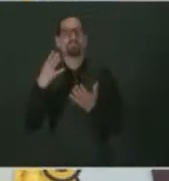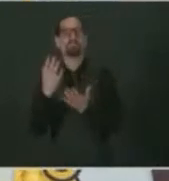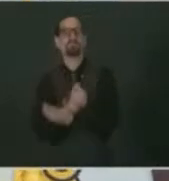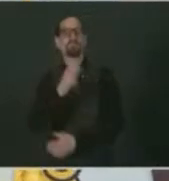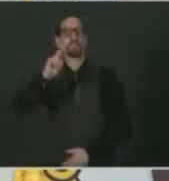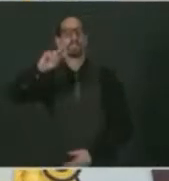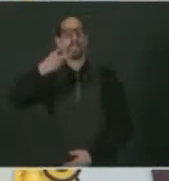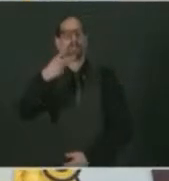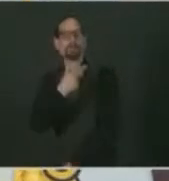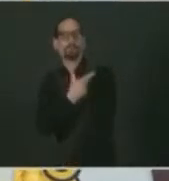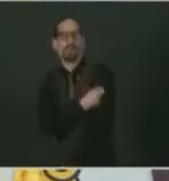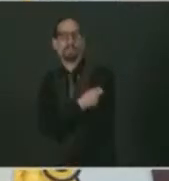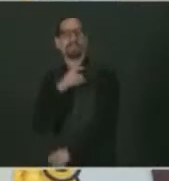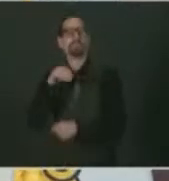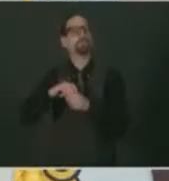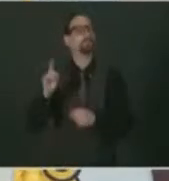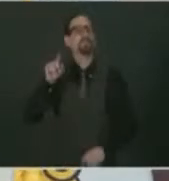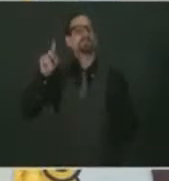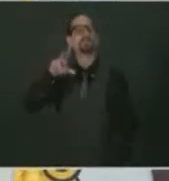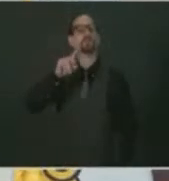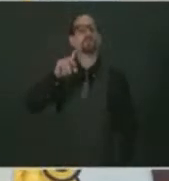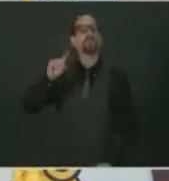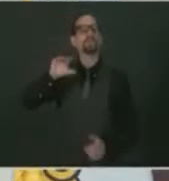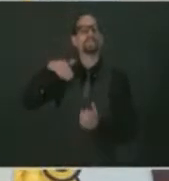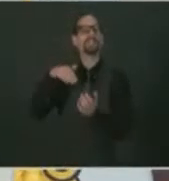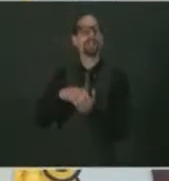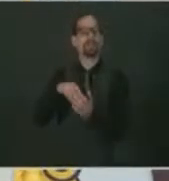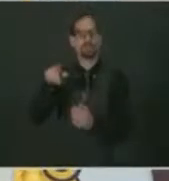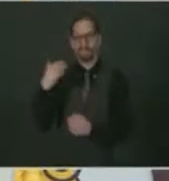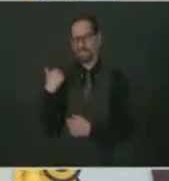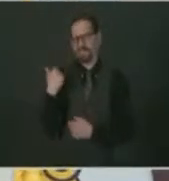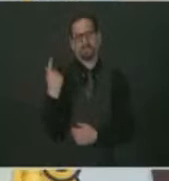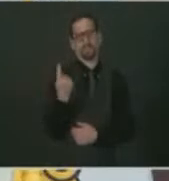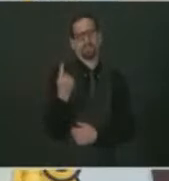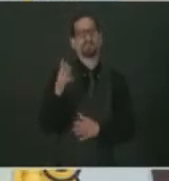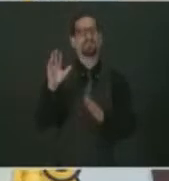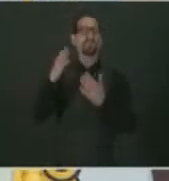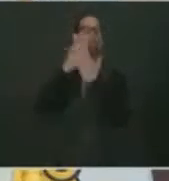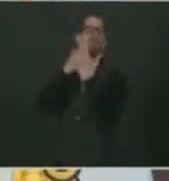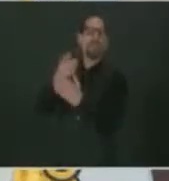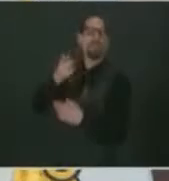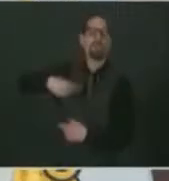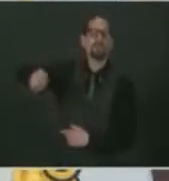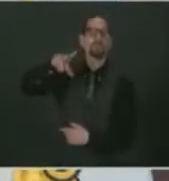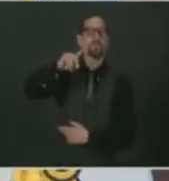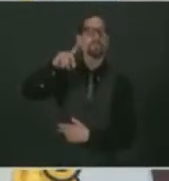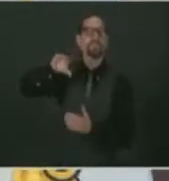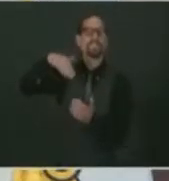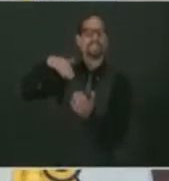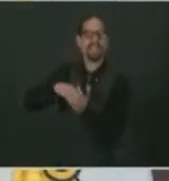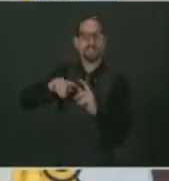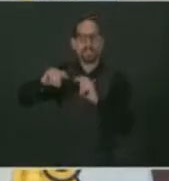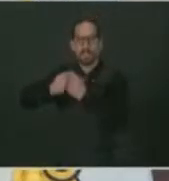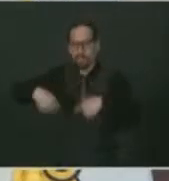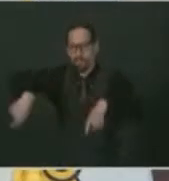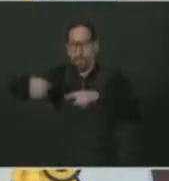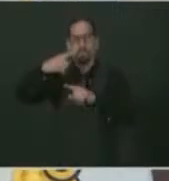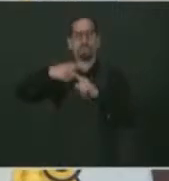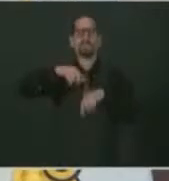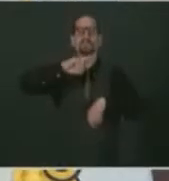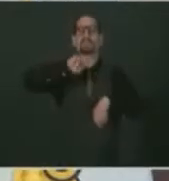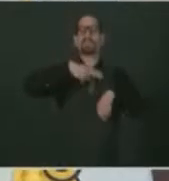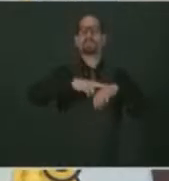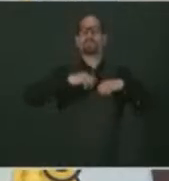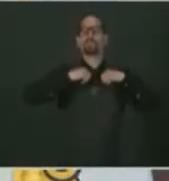General Callahan, along with the Rhode Island National Guard, who made the process quick and easy. And I met with many people who live in the state